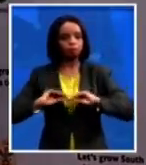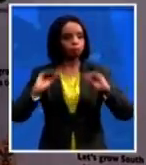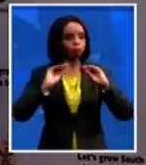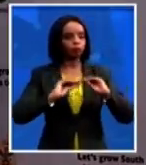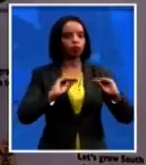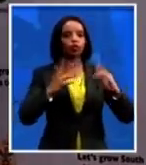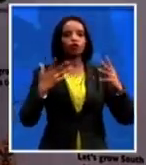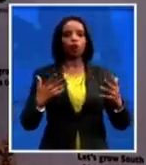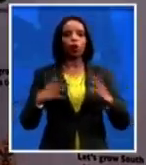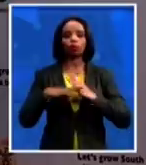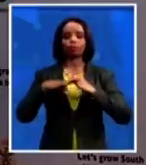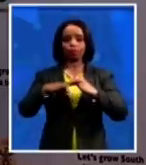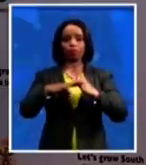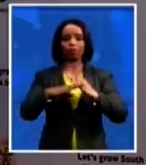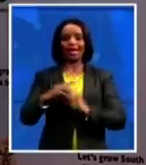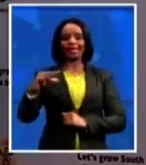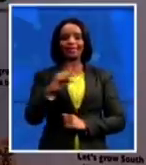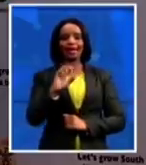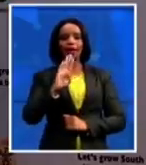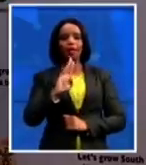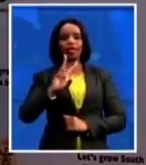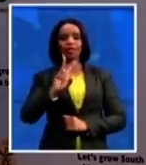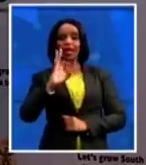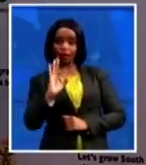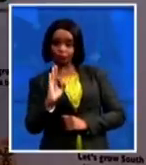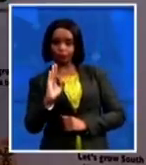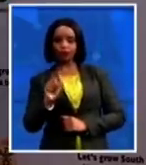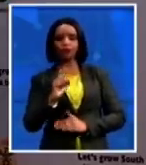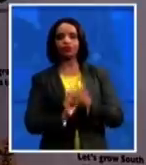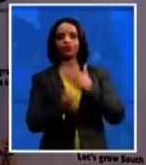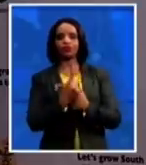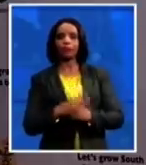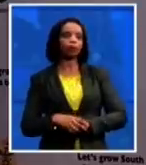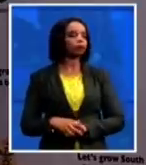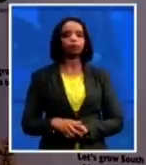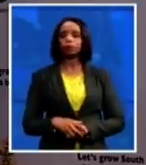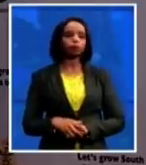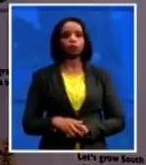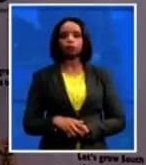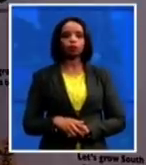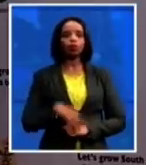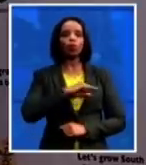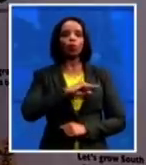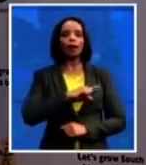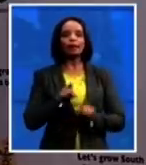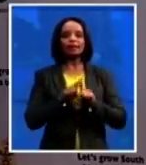GBVF. In order to improve our response to sexual offenses, gender-based violence,